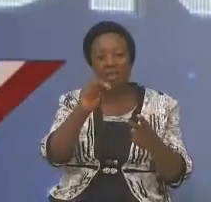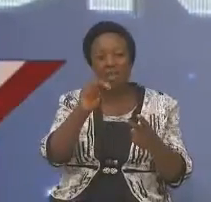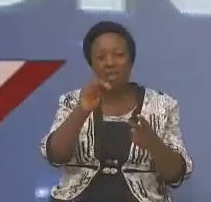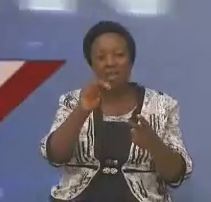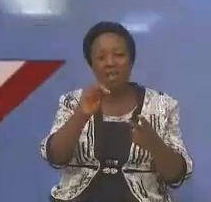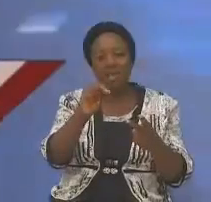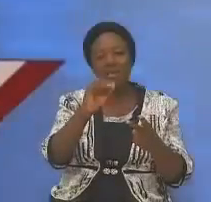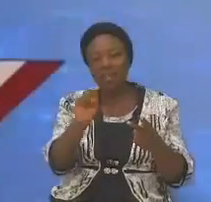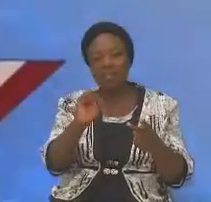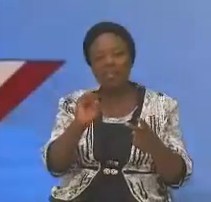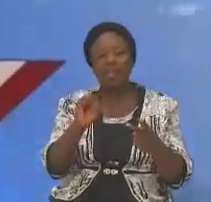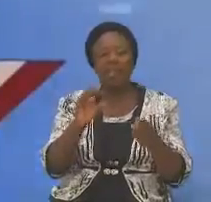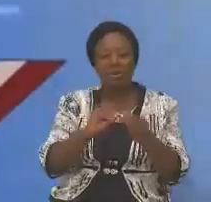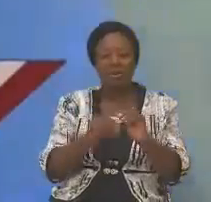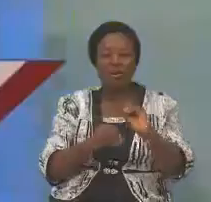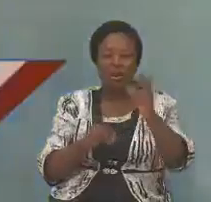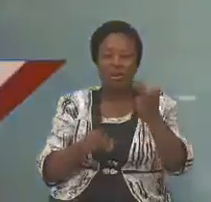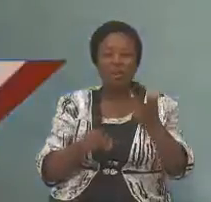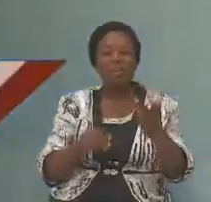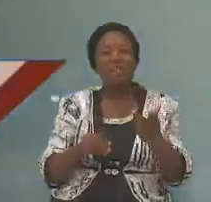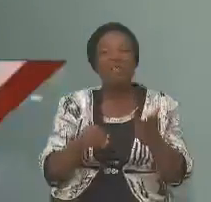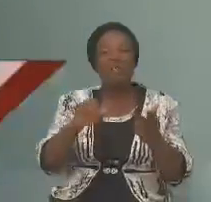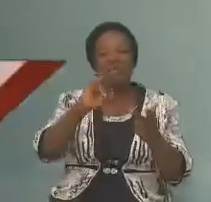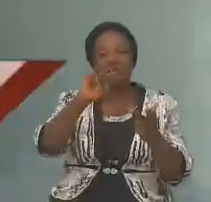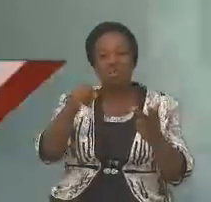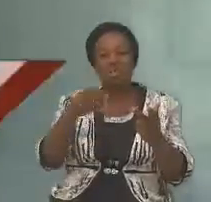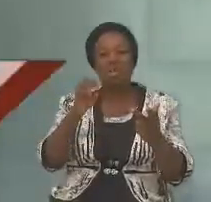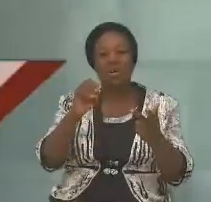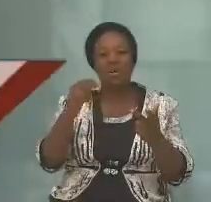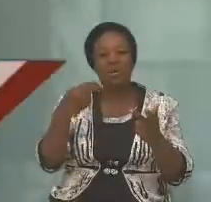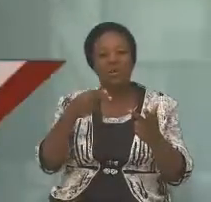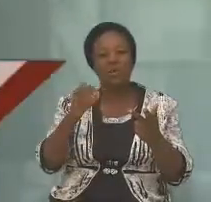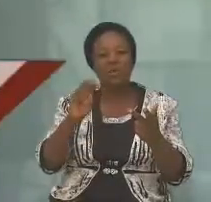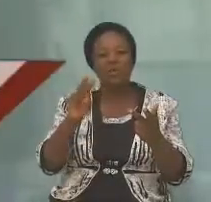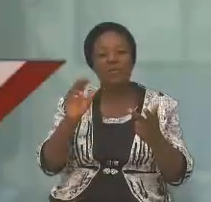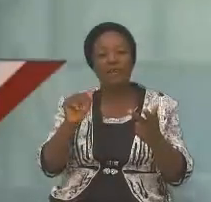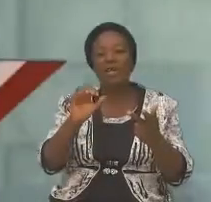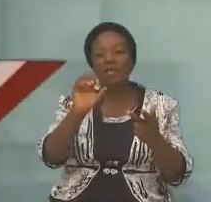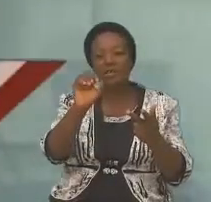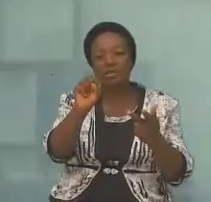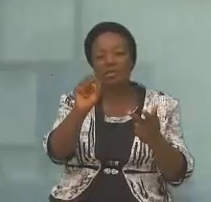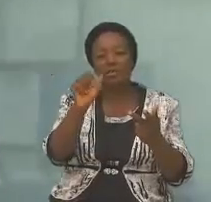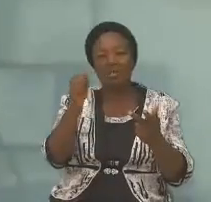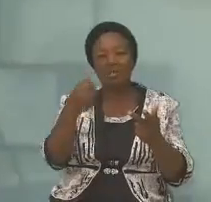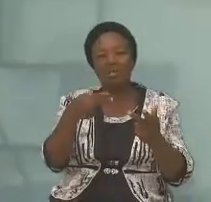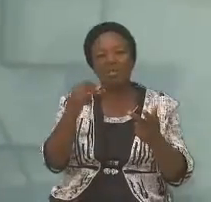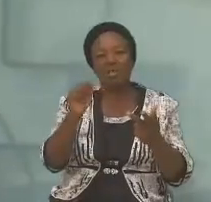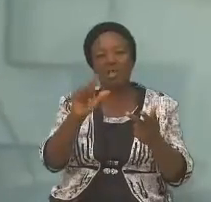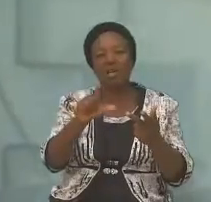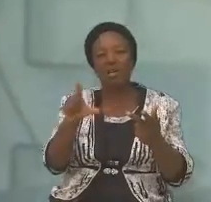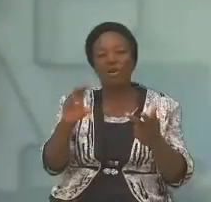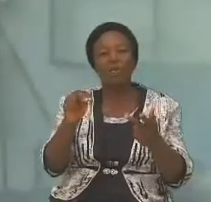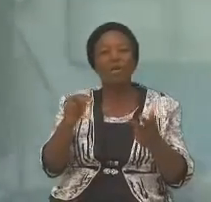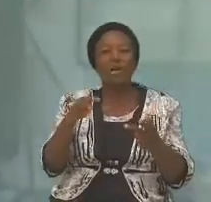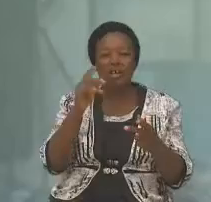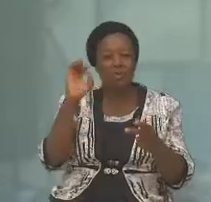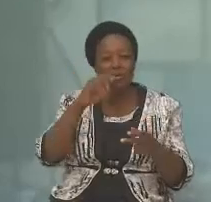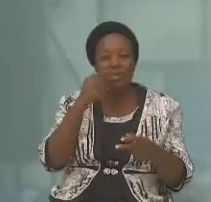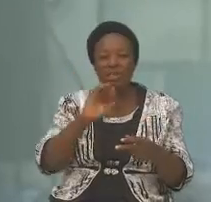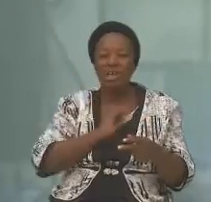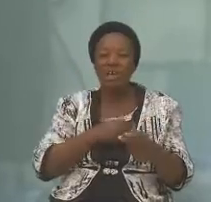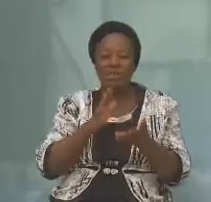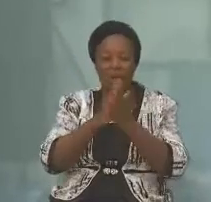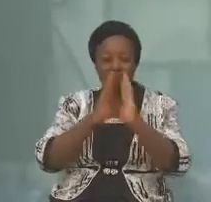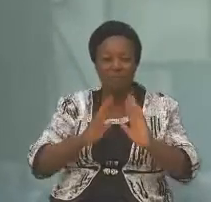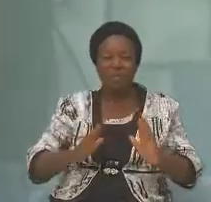a conqueror. Number three is Jehovah Shalom, which is the Lord our peace. And I pray that the peace of